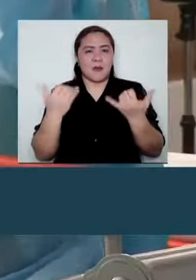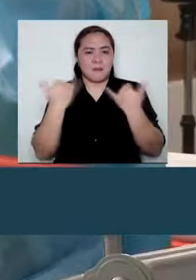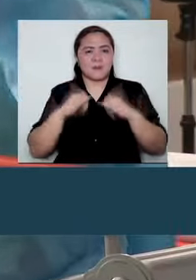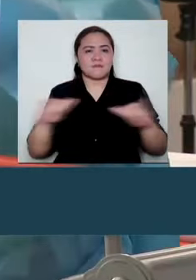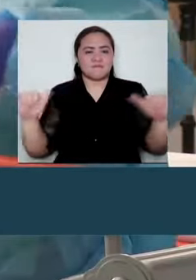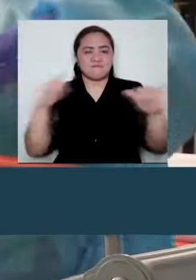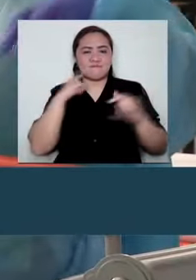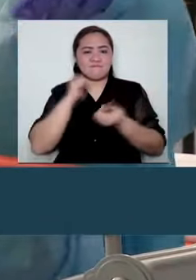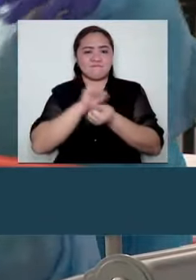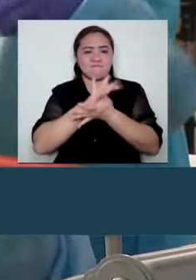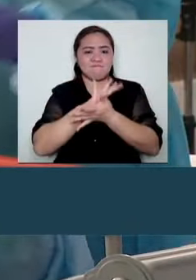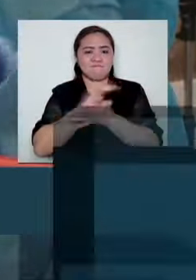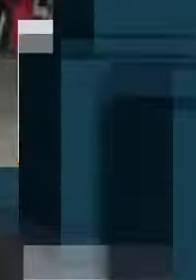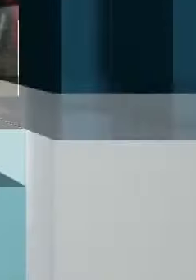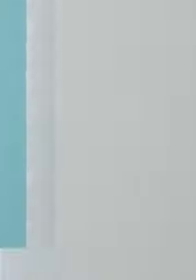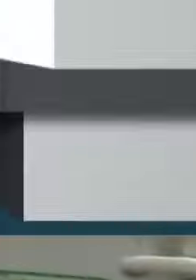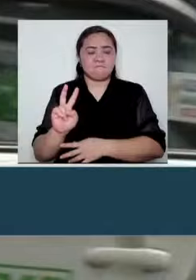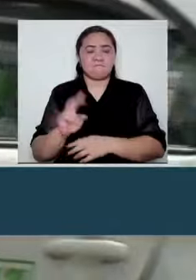Delta variant cases.